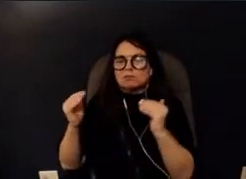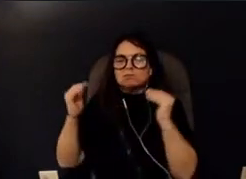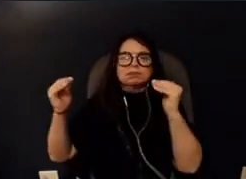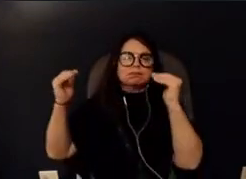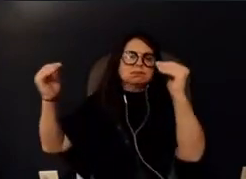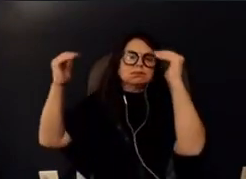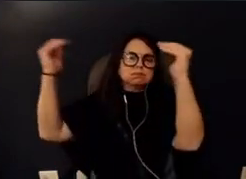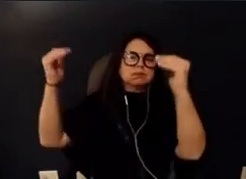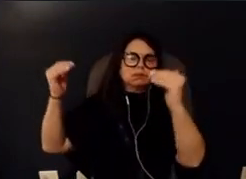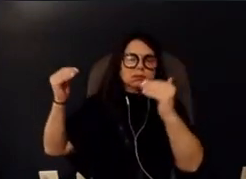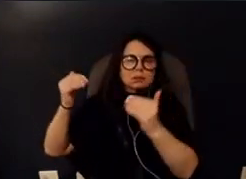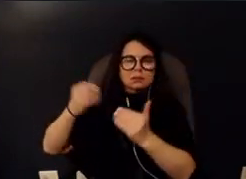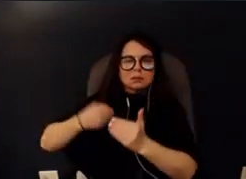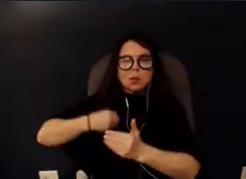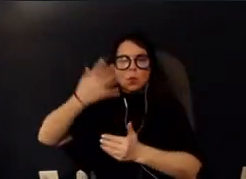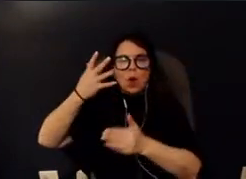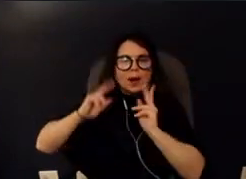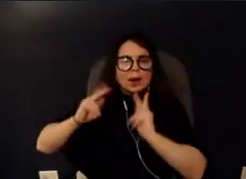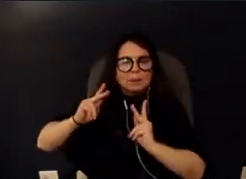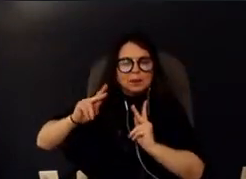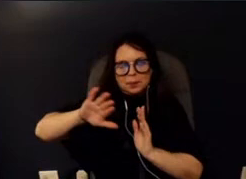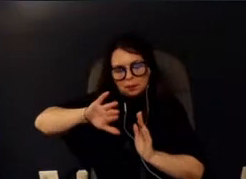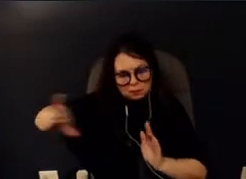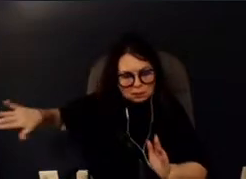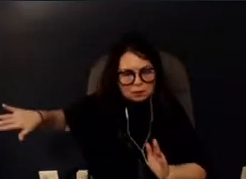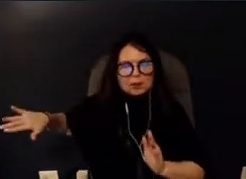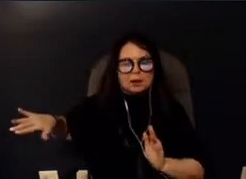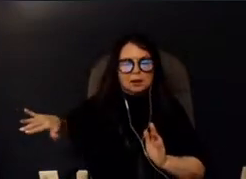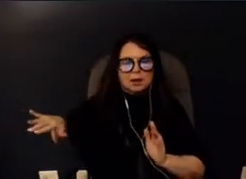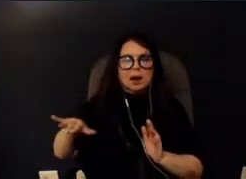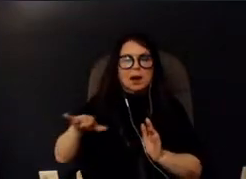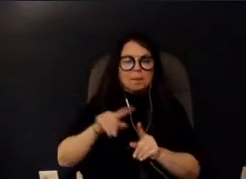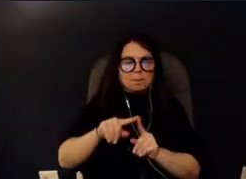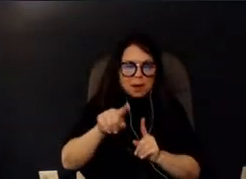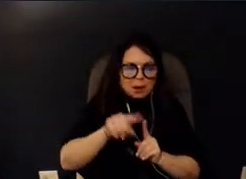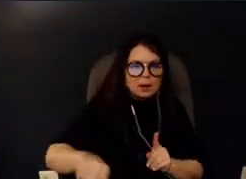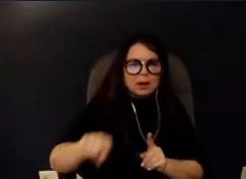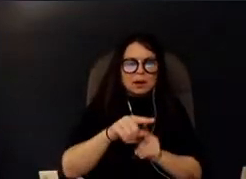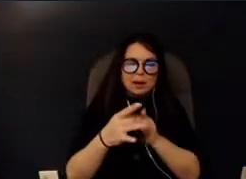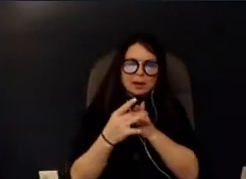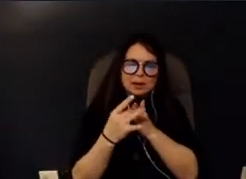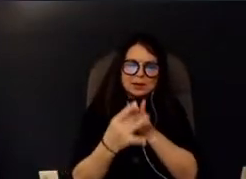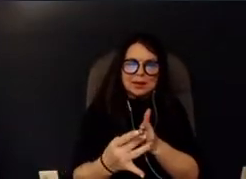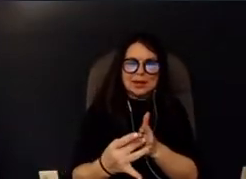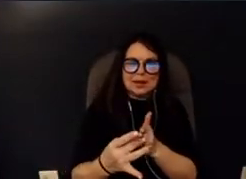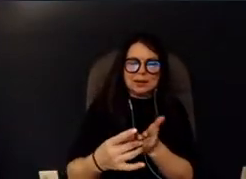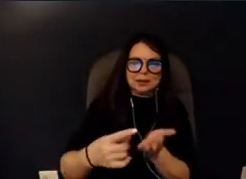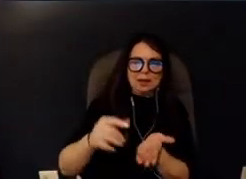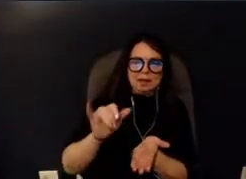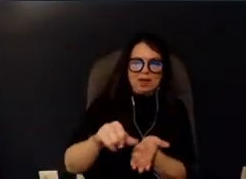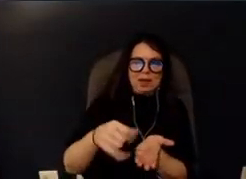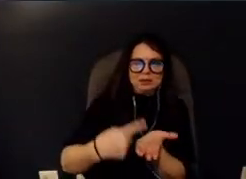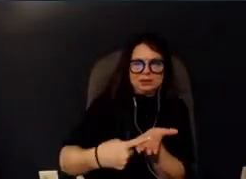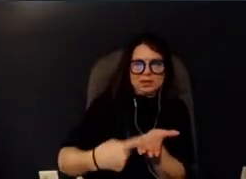to lead and be the center of those discussions instead of us